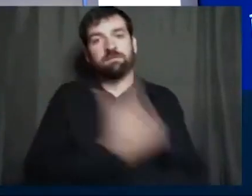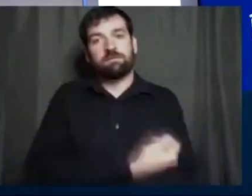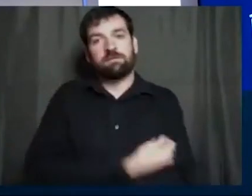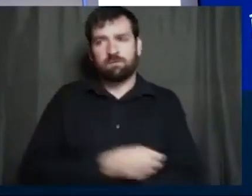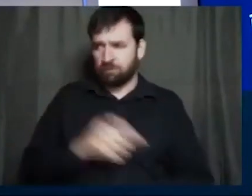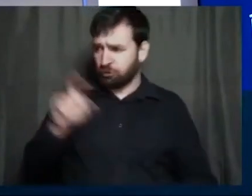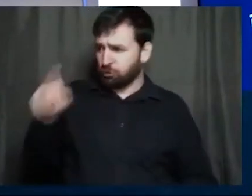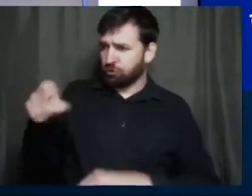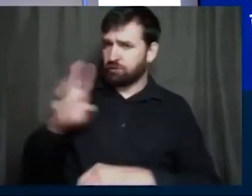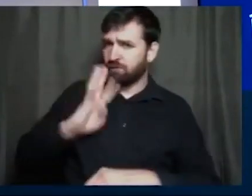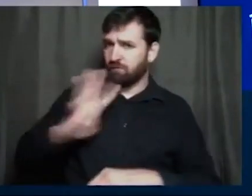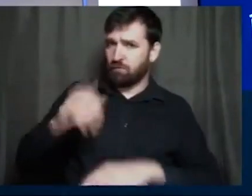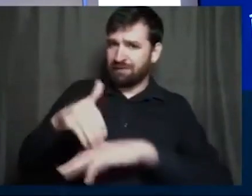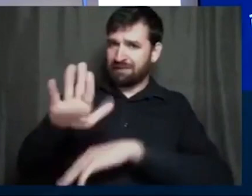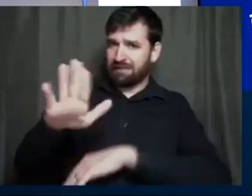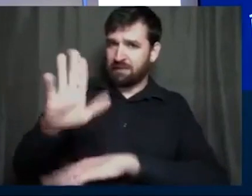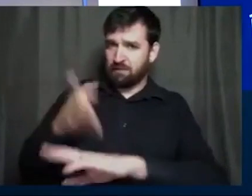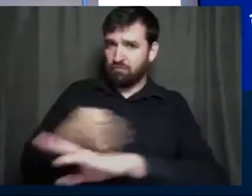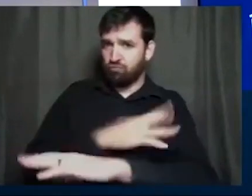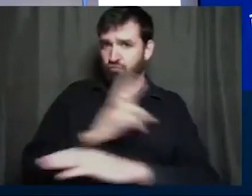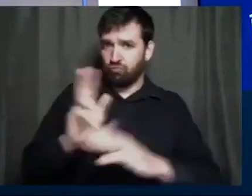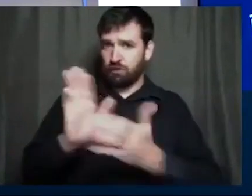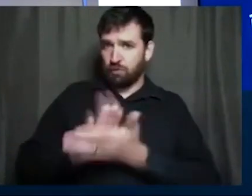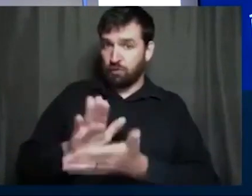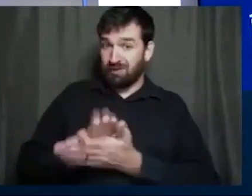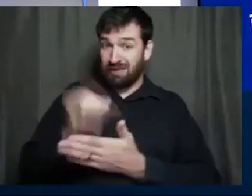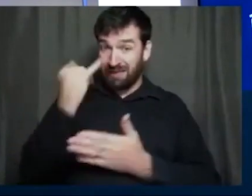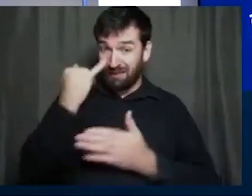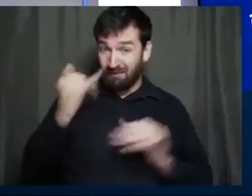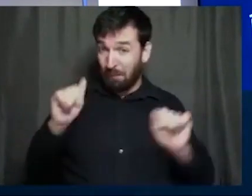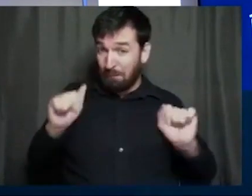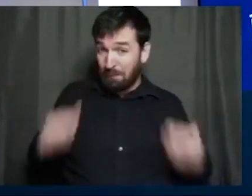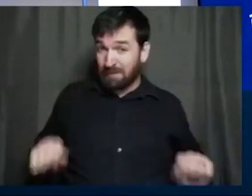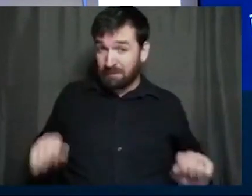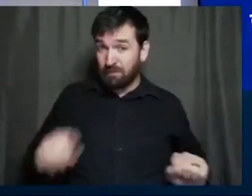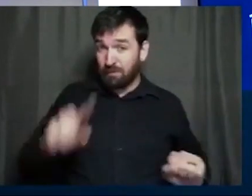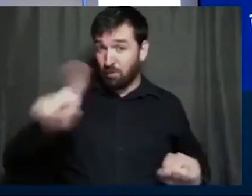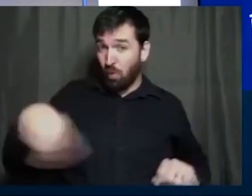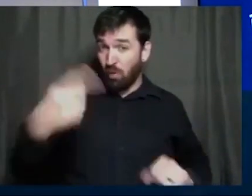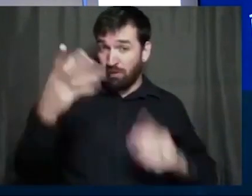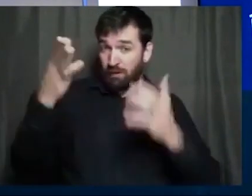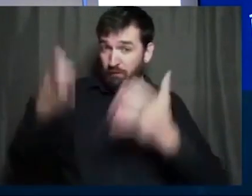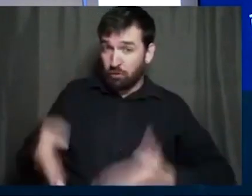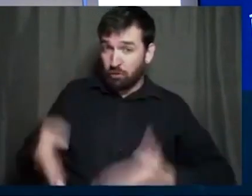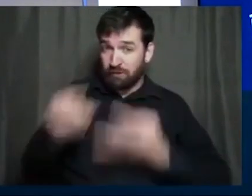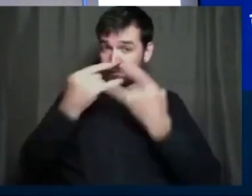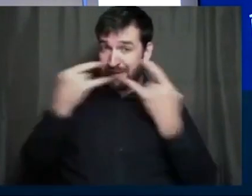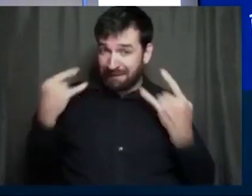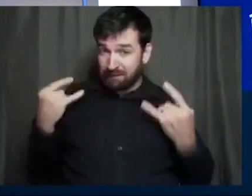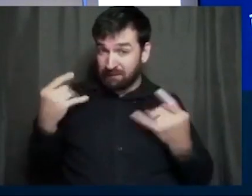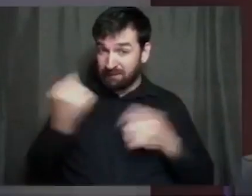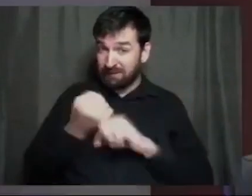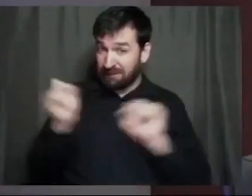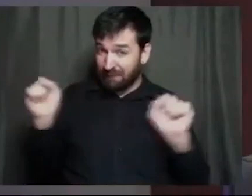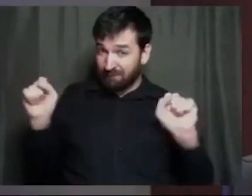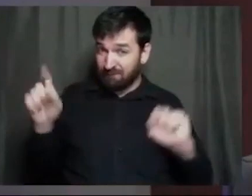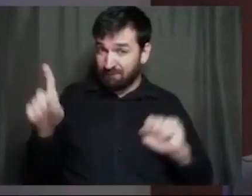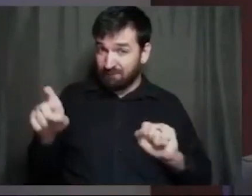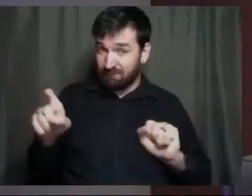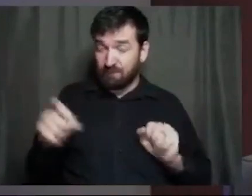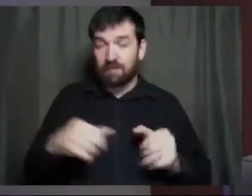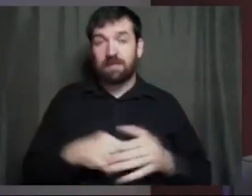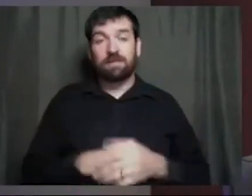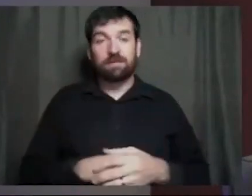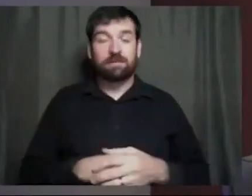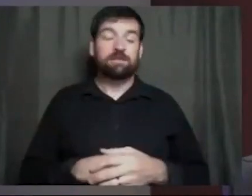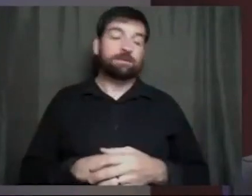to preschool if he's possibly going to be the only one masked? Is that safe? So that's a great